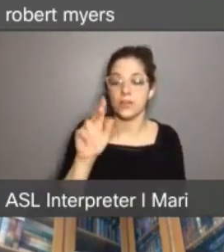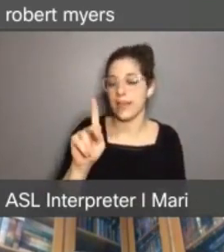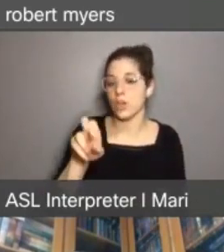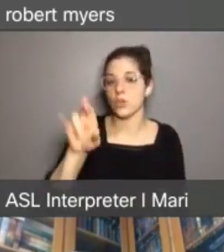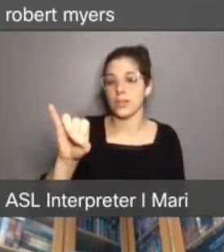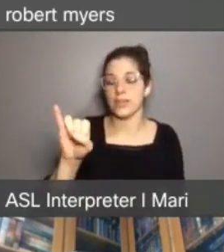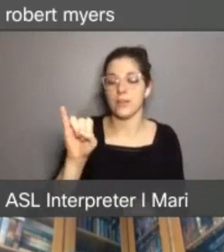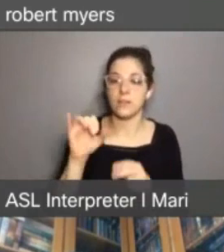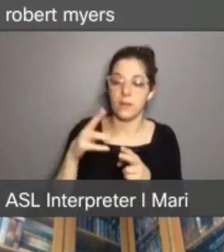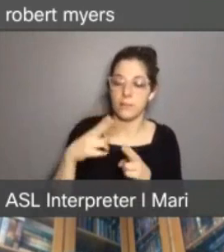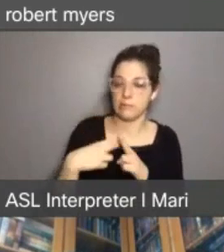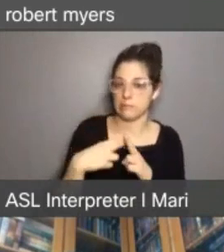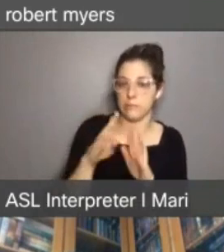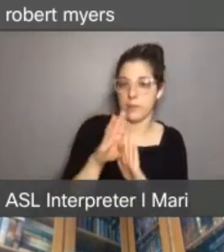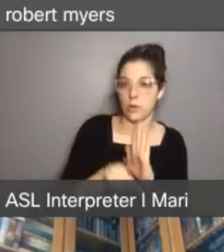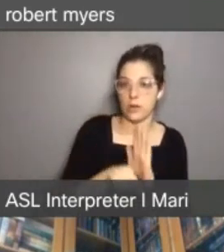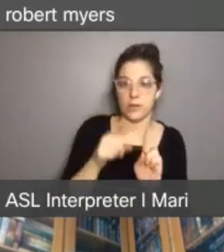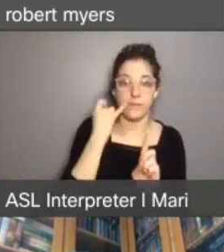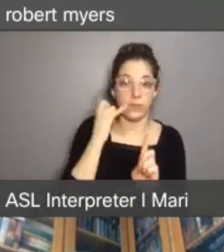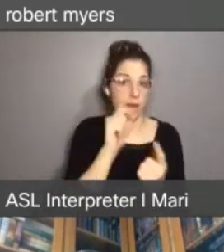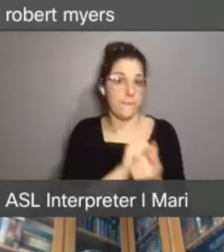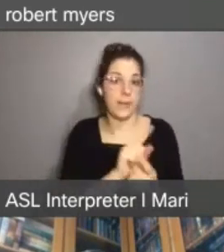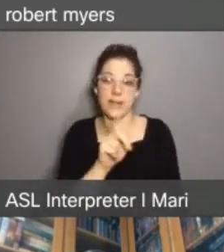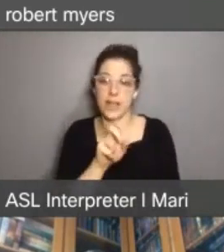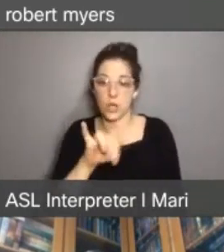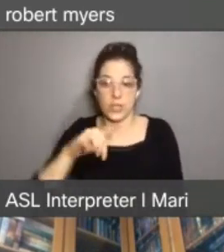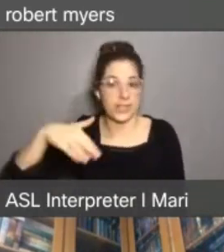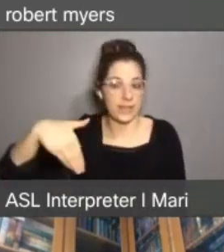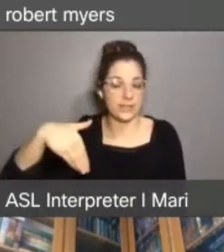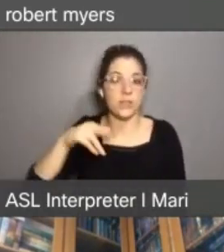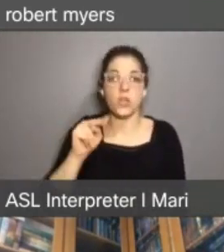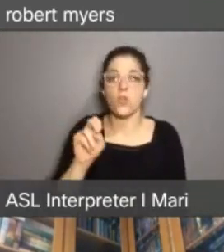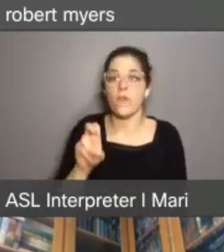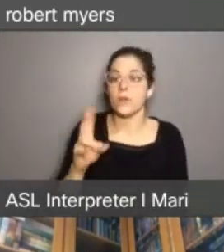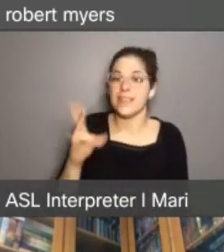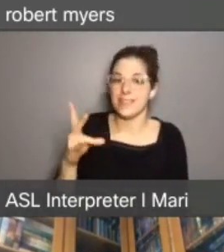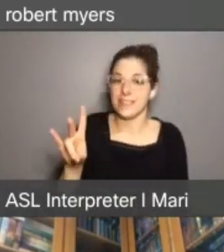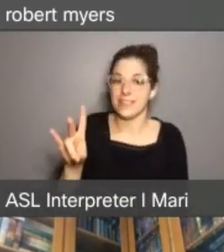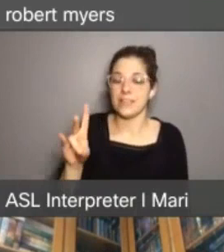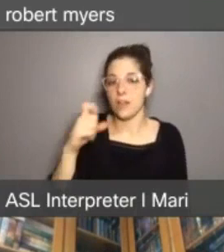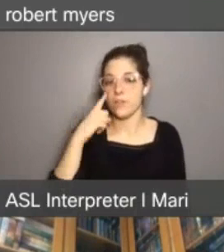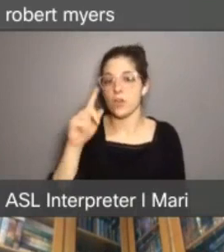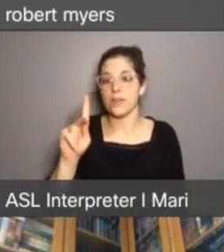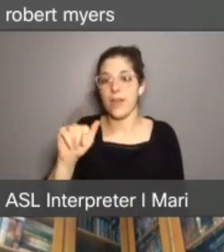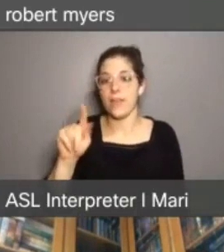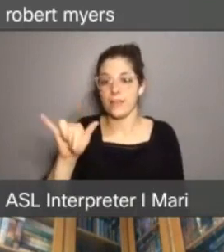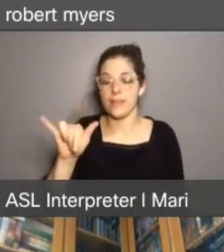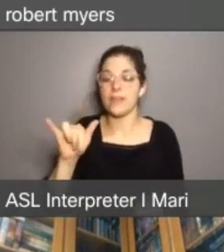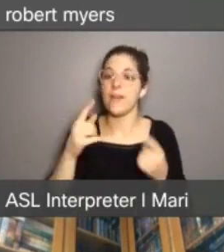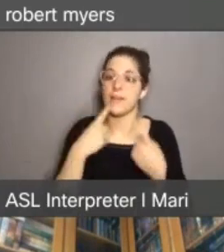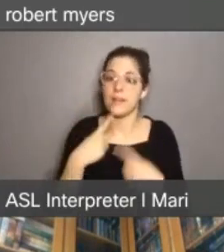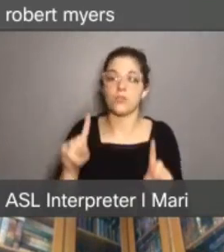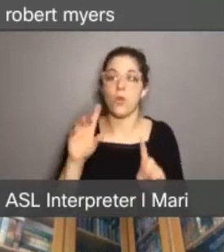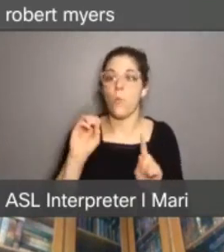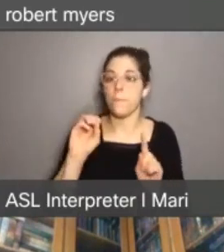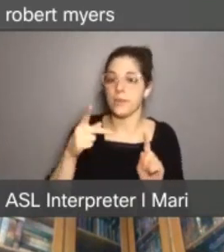little background for those folks who have not met her yet. On November 17th, Governor Kathy Hochul announced that OPWDD will provide